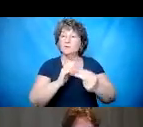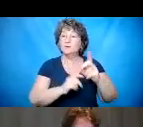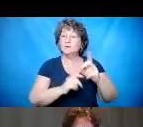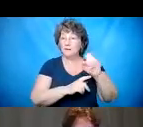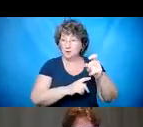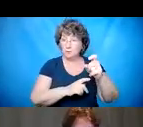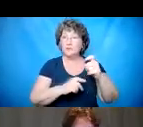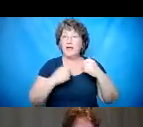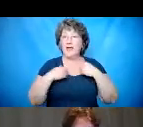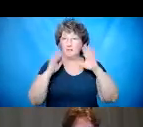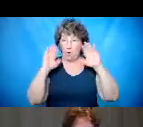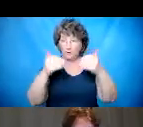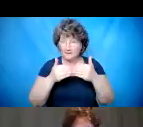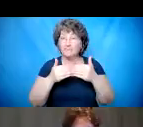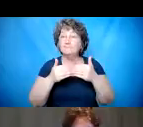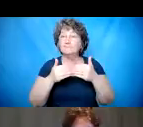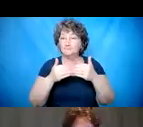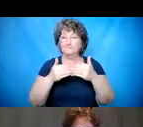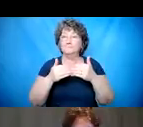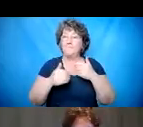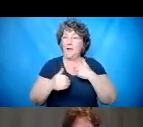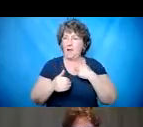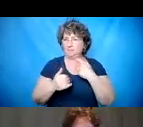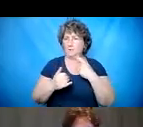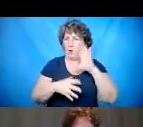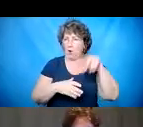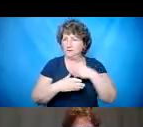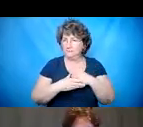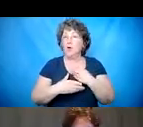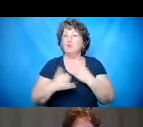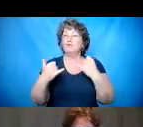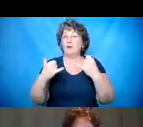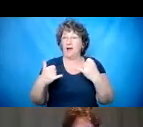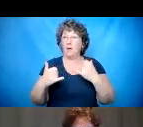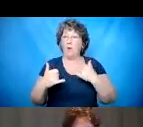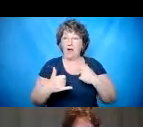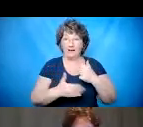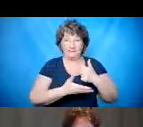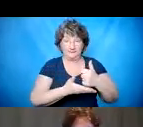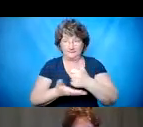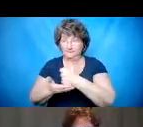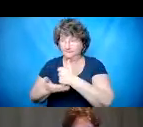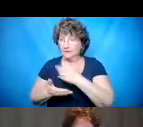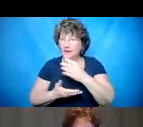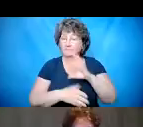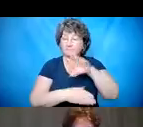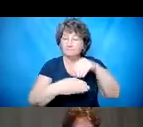disorder. I currently assist with and participate in community events where I receive